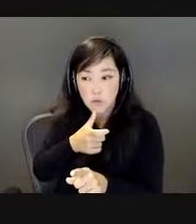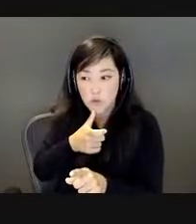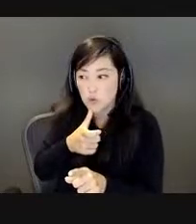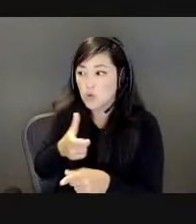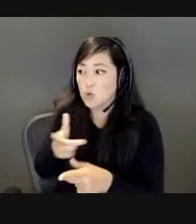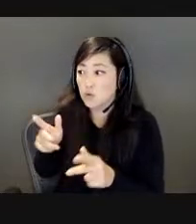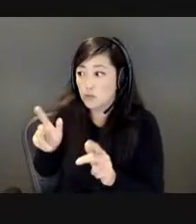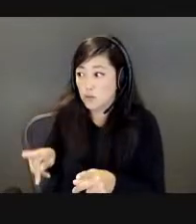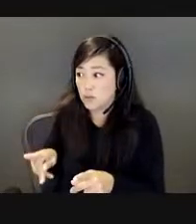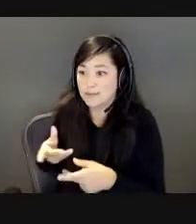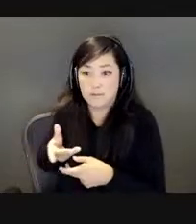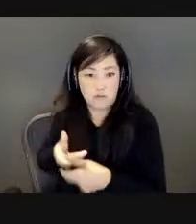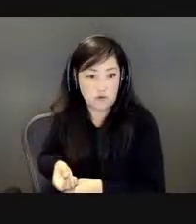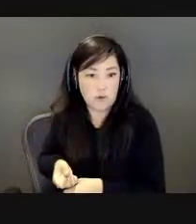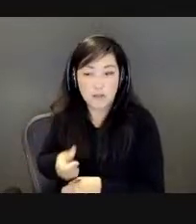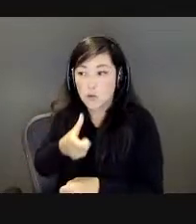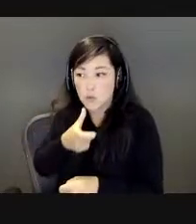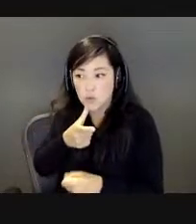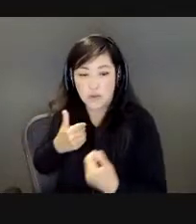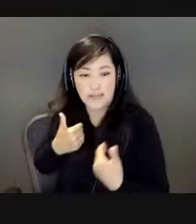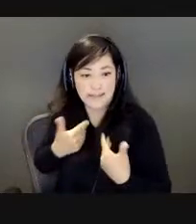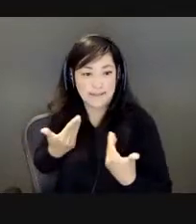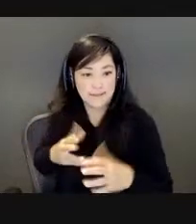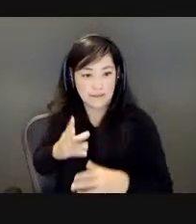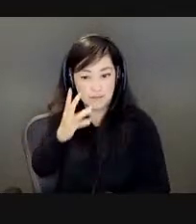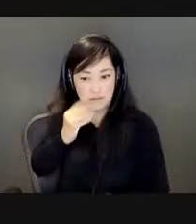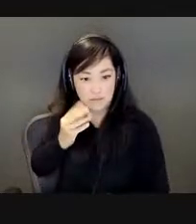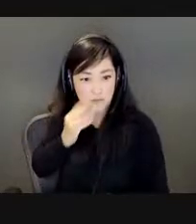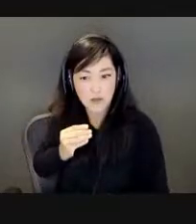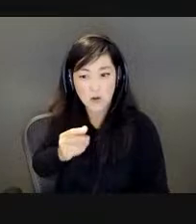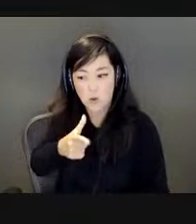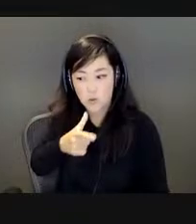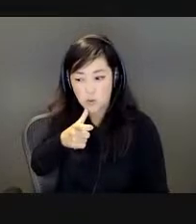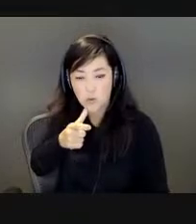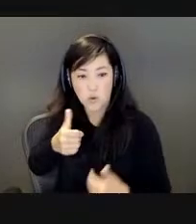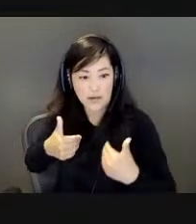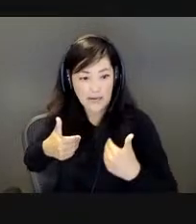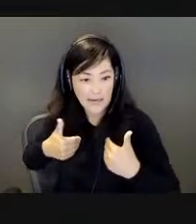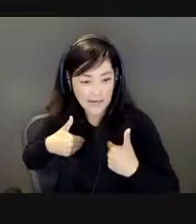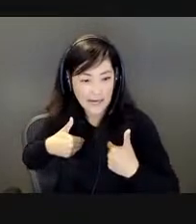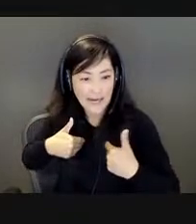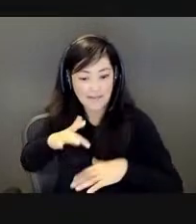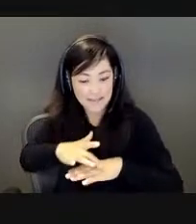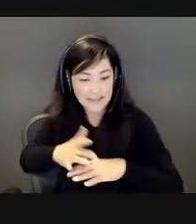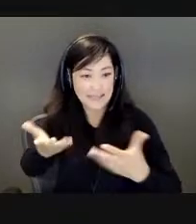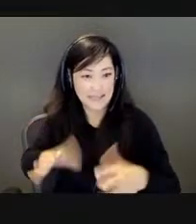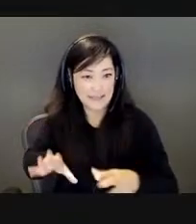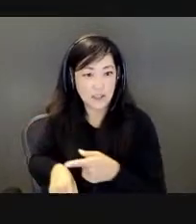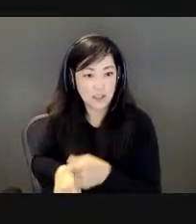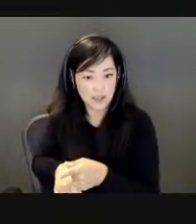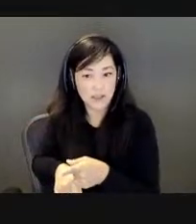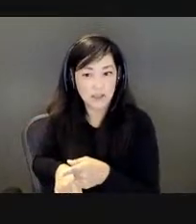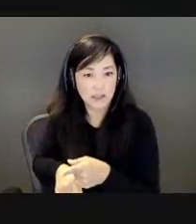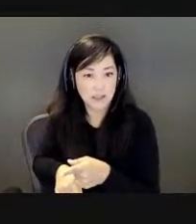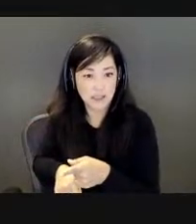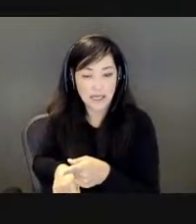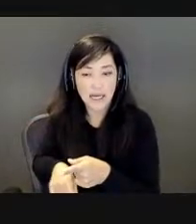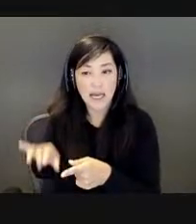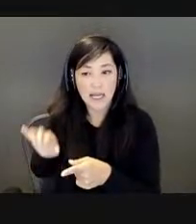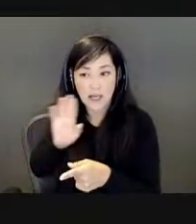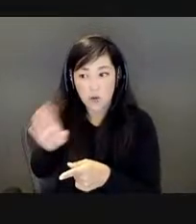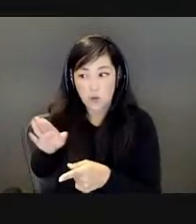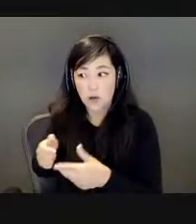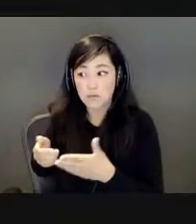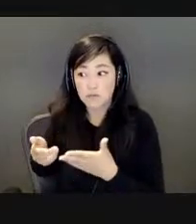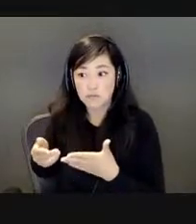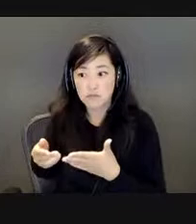certain amount of lived experience or ability to convey a perspective that would reflect what you're looking for.